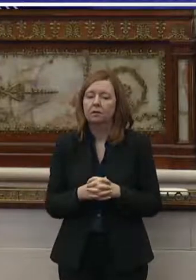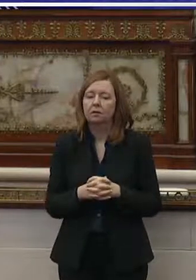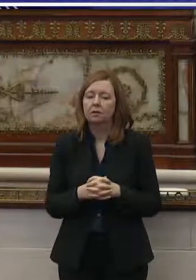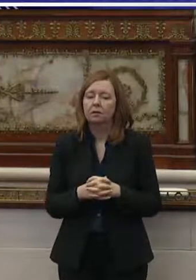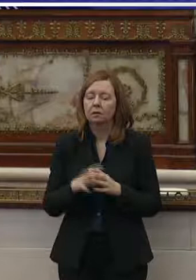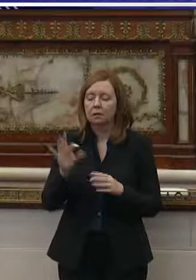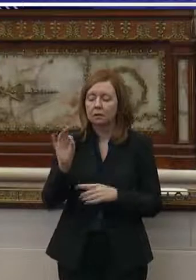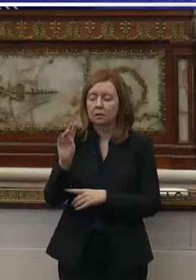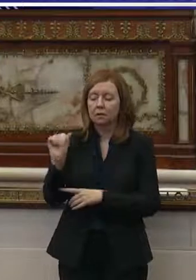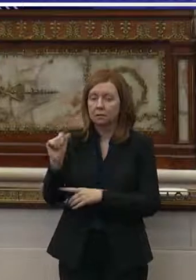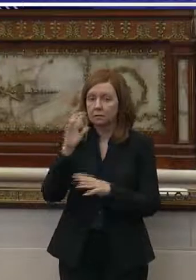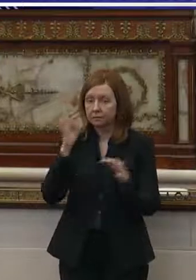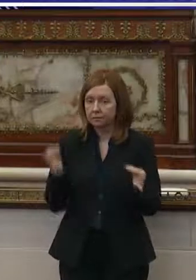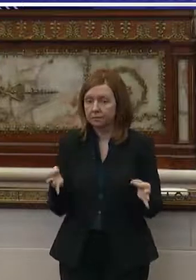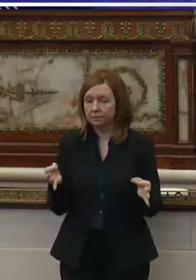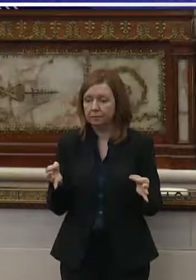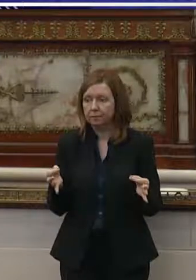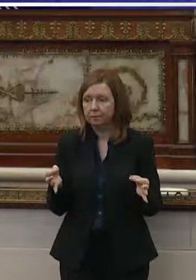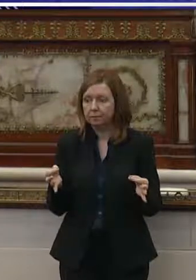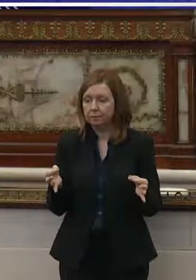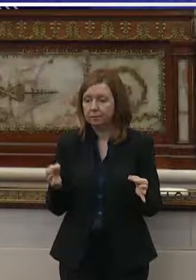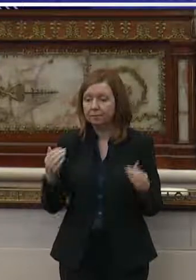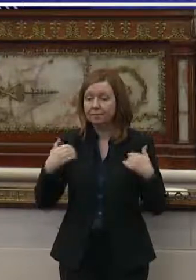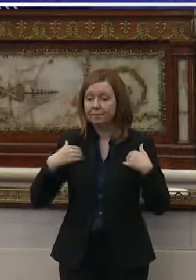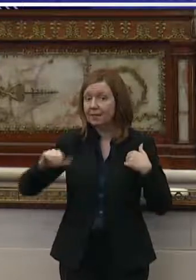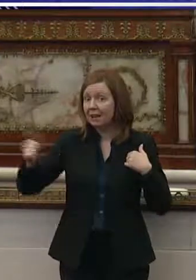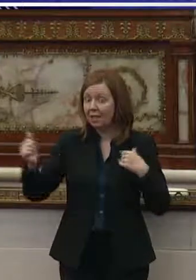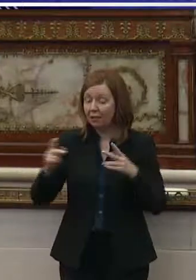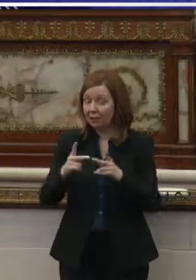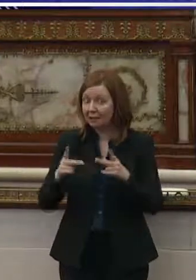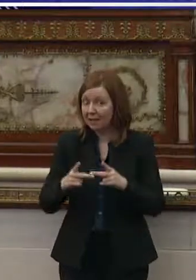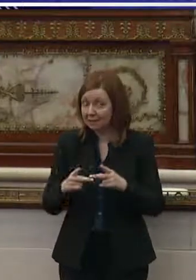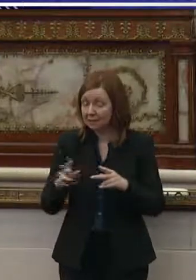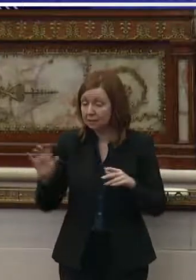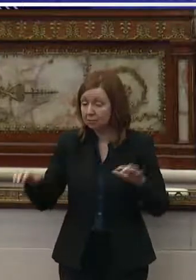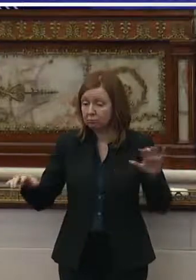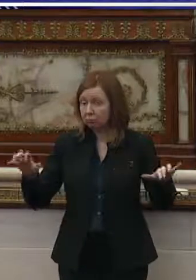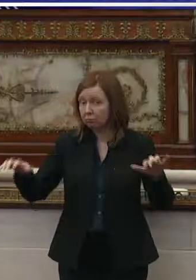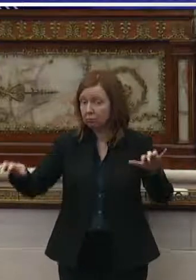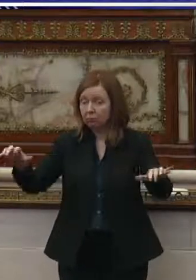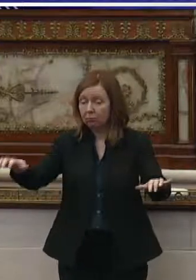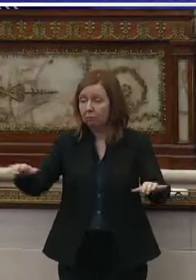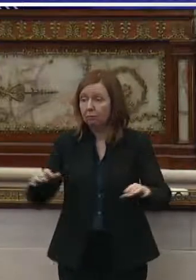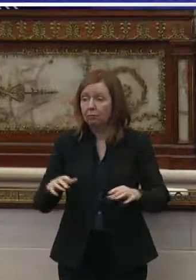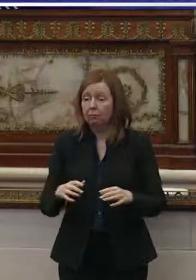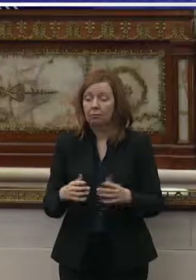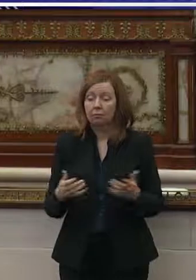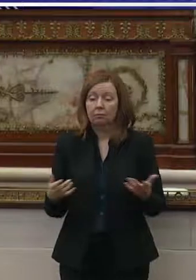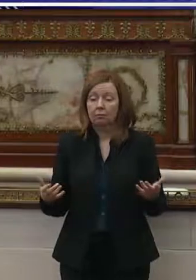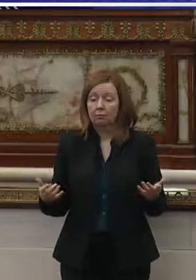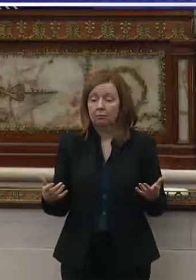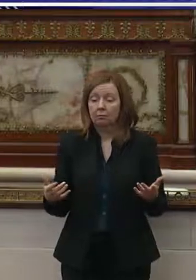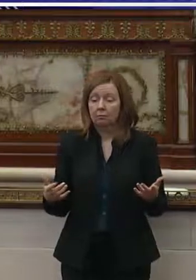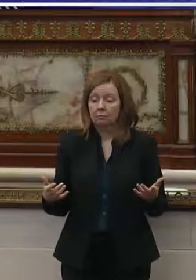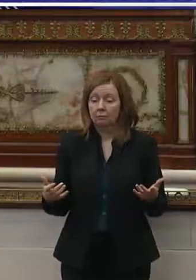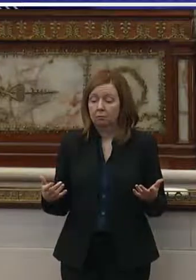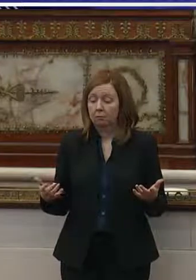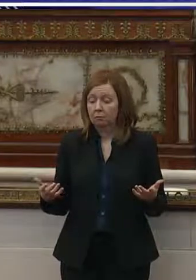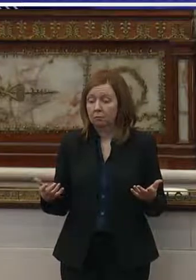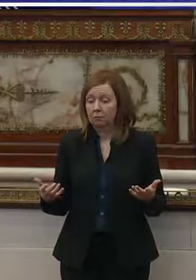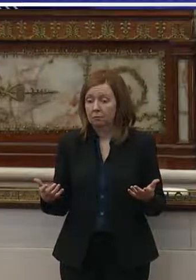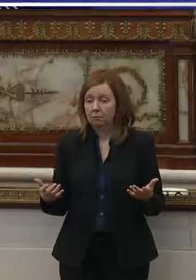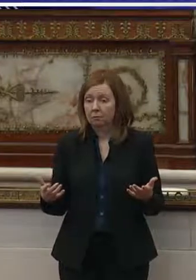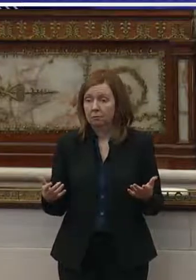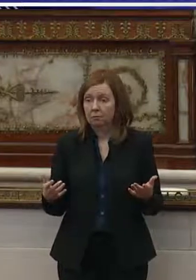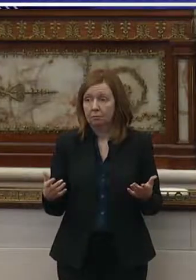FEMA decides to have other sites, even if it's at